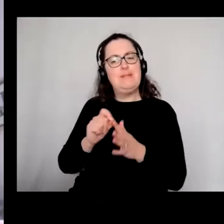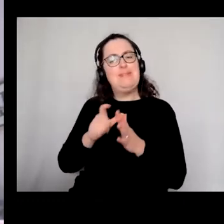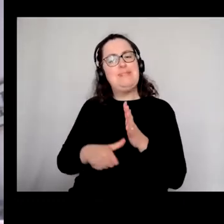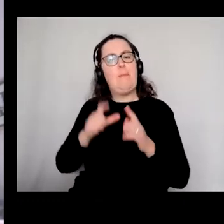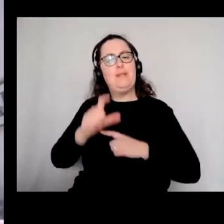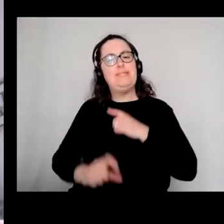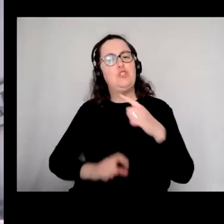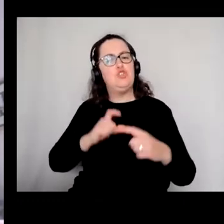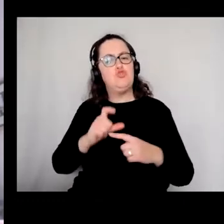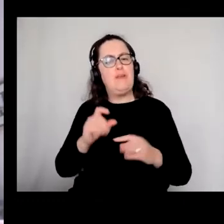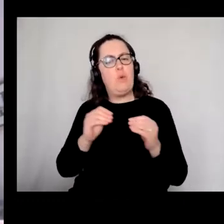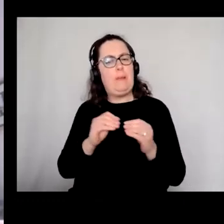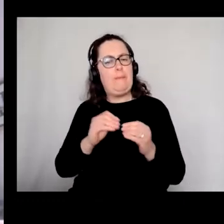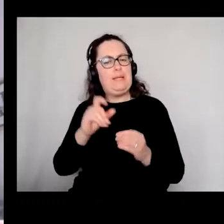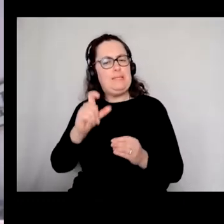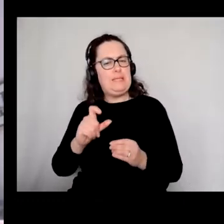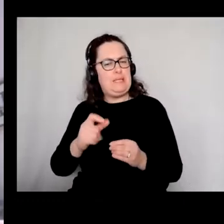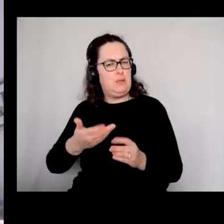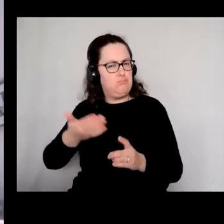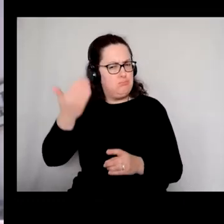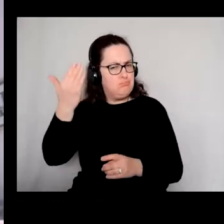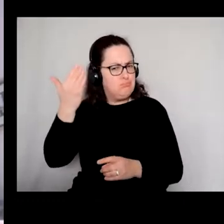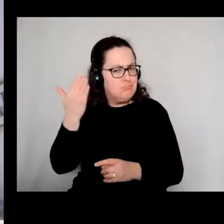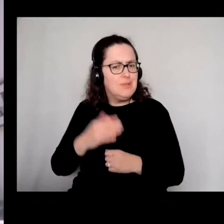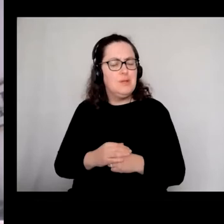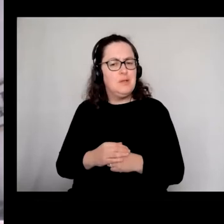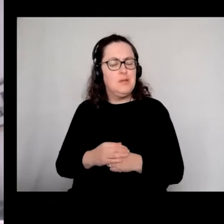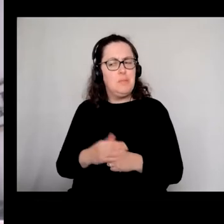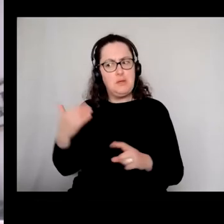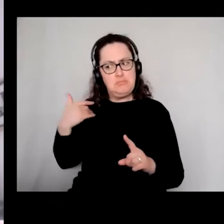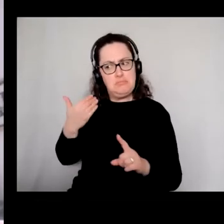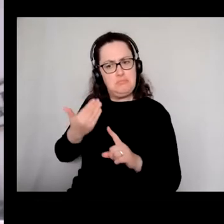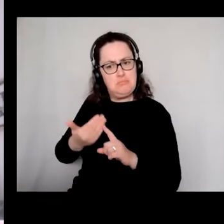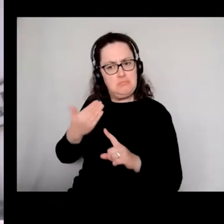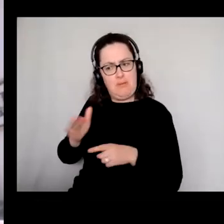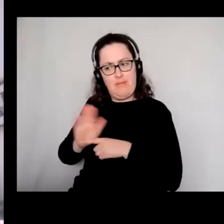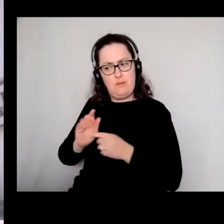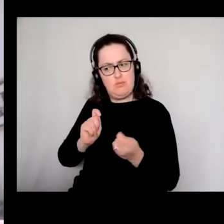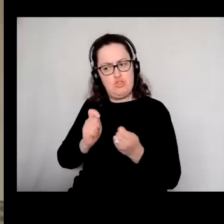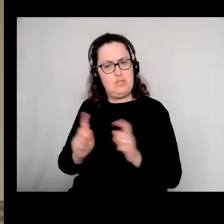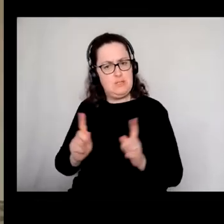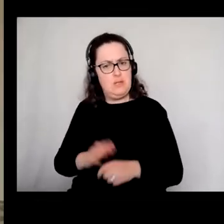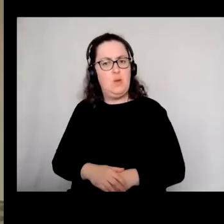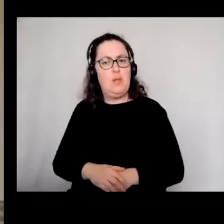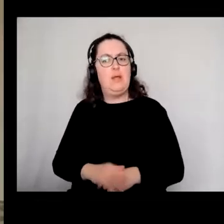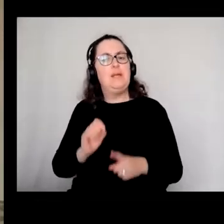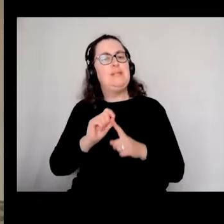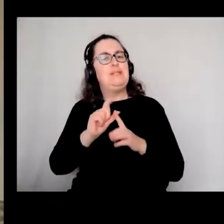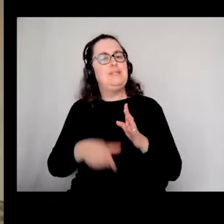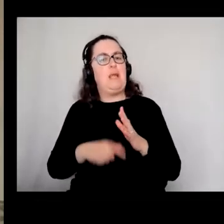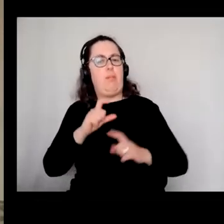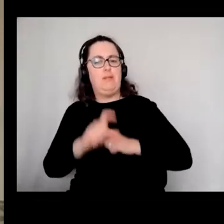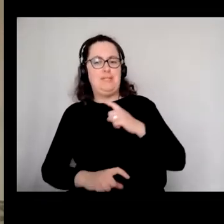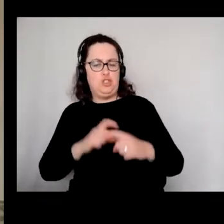for the BBC probably quite a number of years ago now. But I wonder what might have changed since then. I mean, when we made Disabled Century,